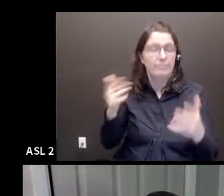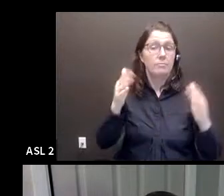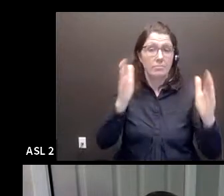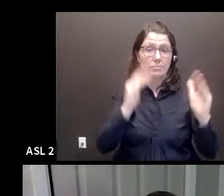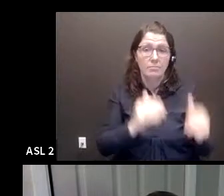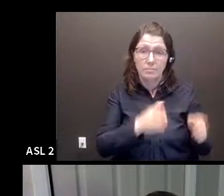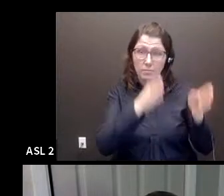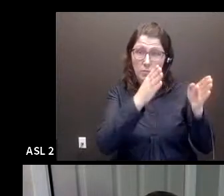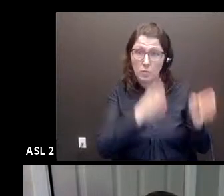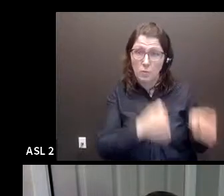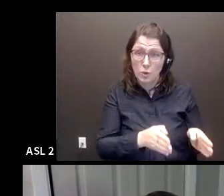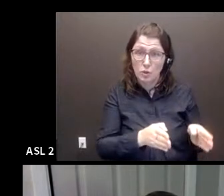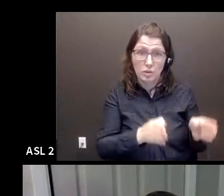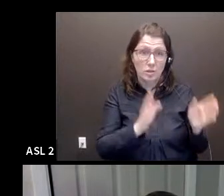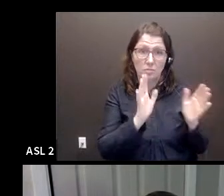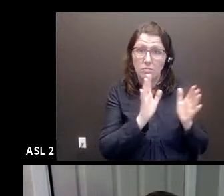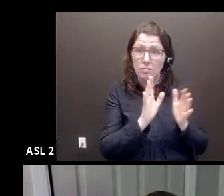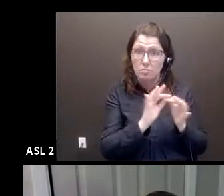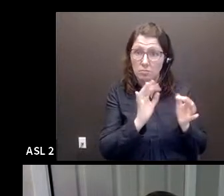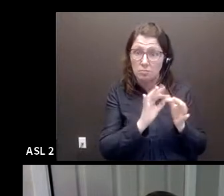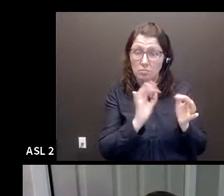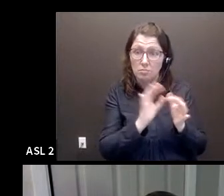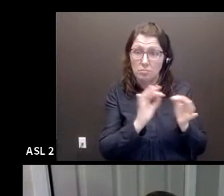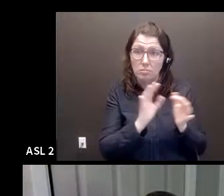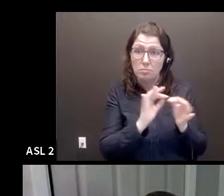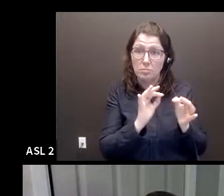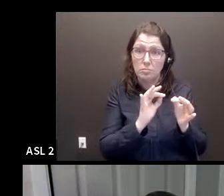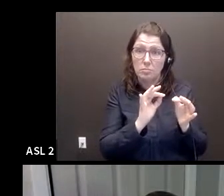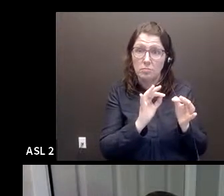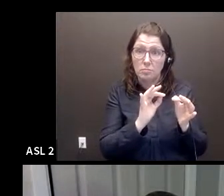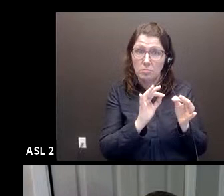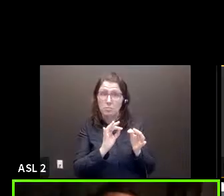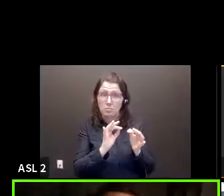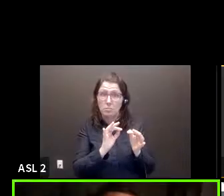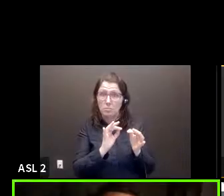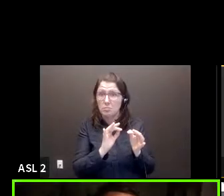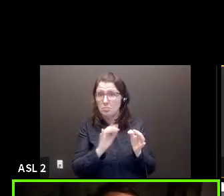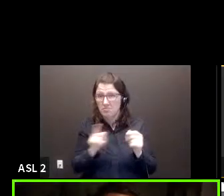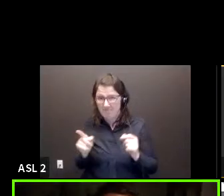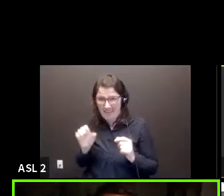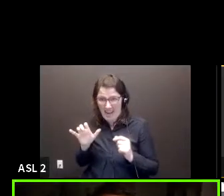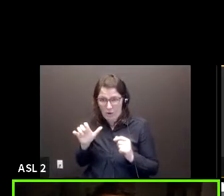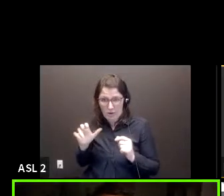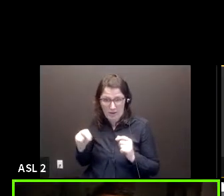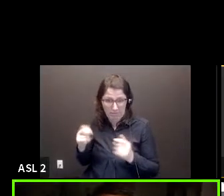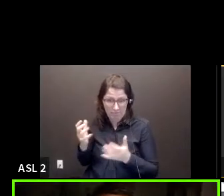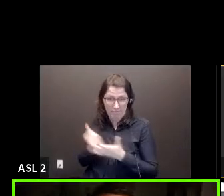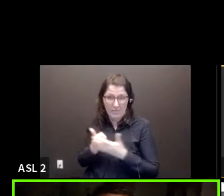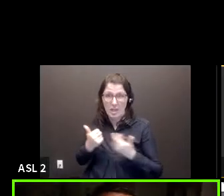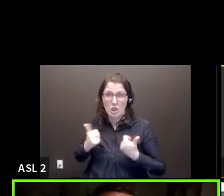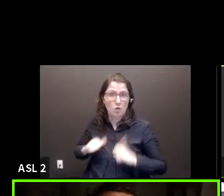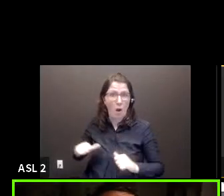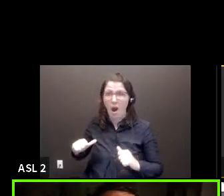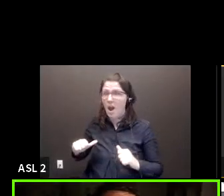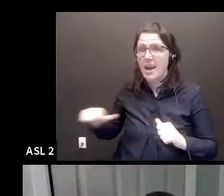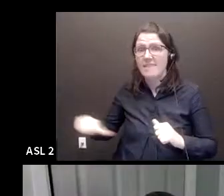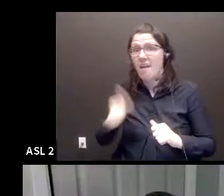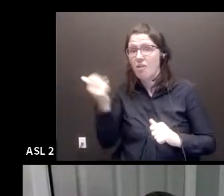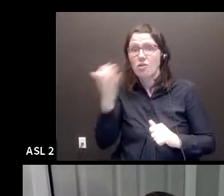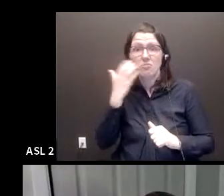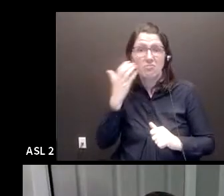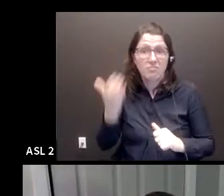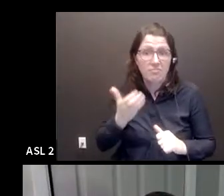then hopefully you'll be able to maybe try a different device or if there if you have such a thing or just try